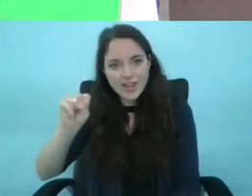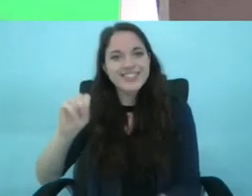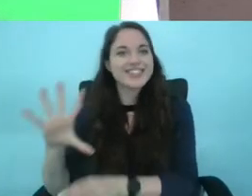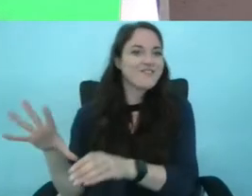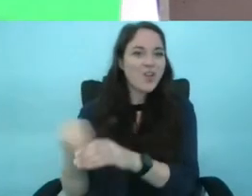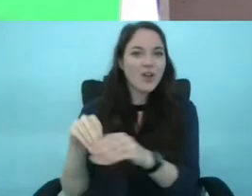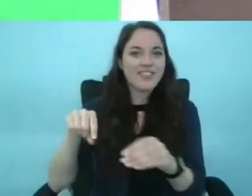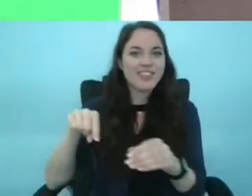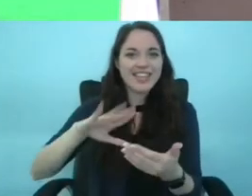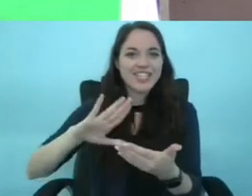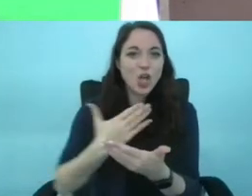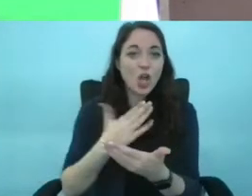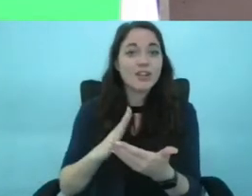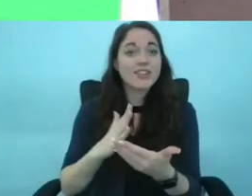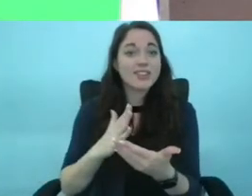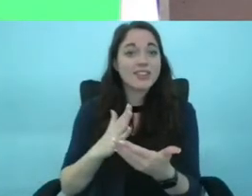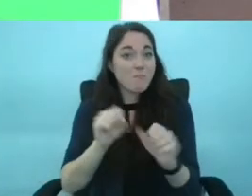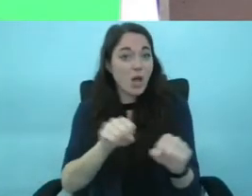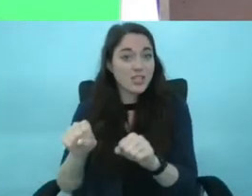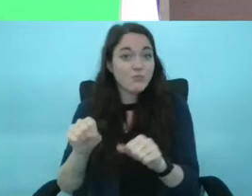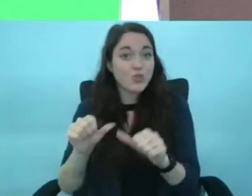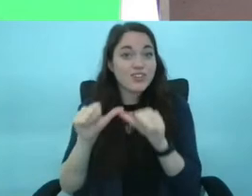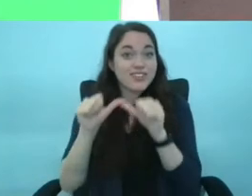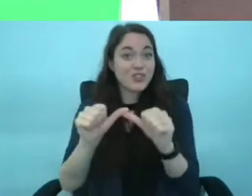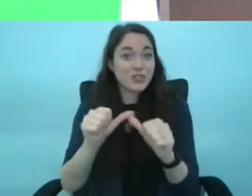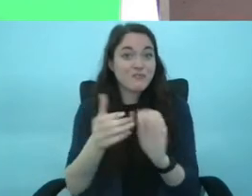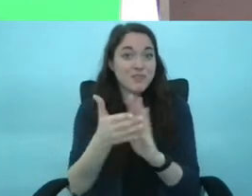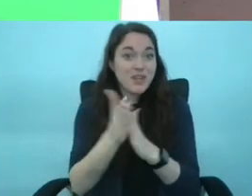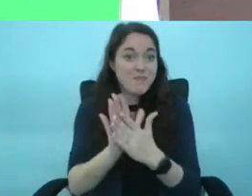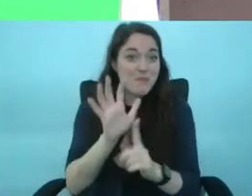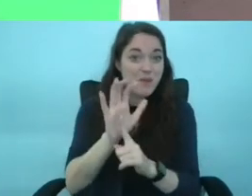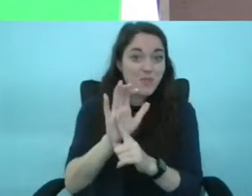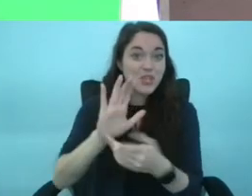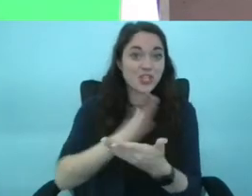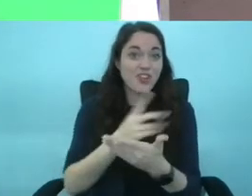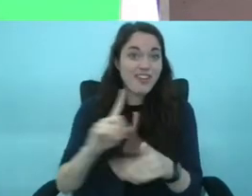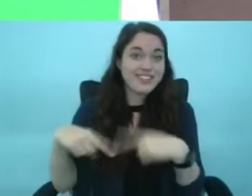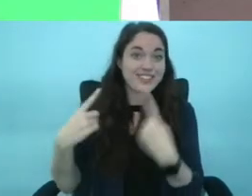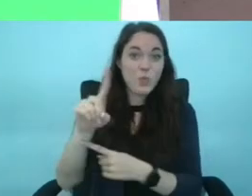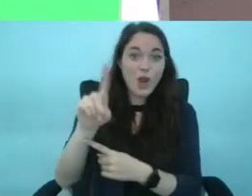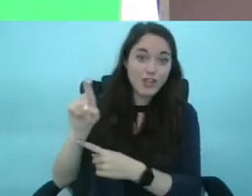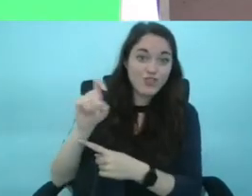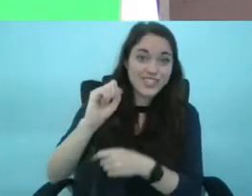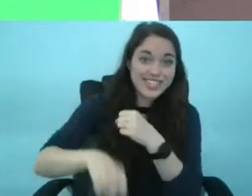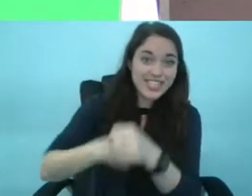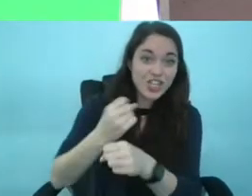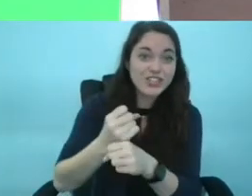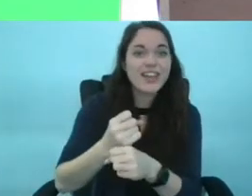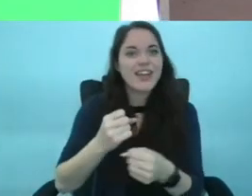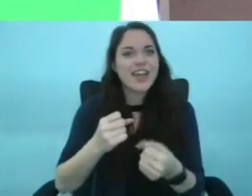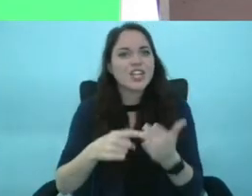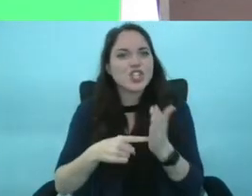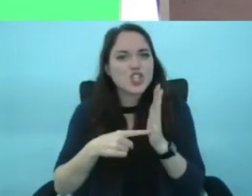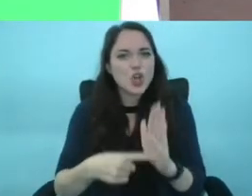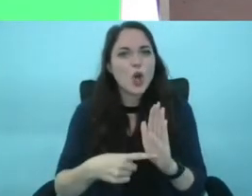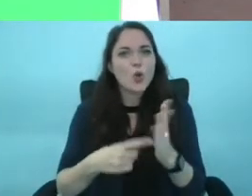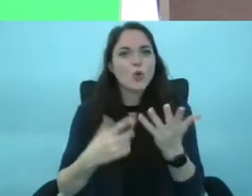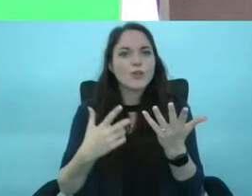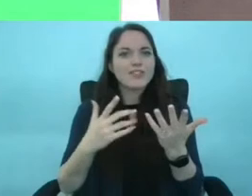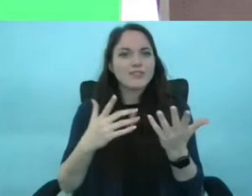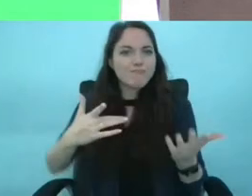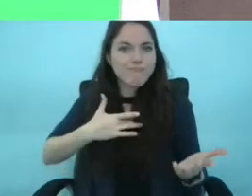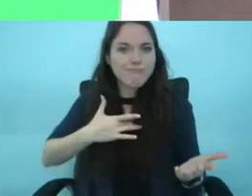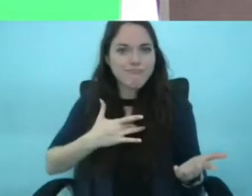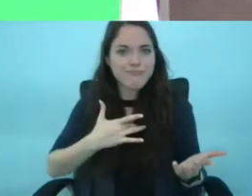has remained popular for over a century because it speaks to people advocating different approaches and methods to